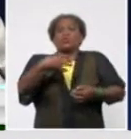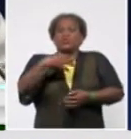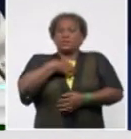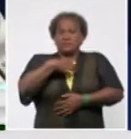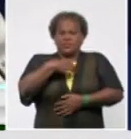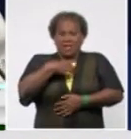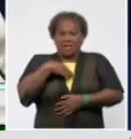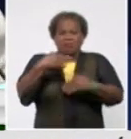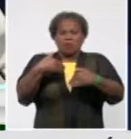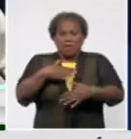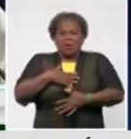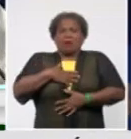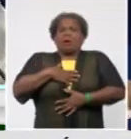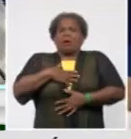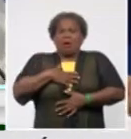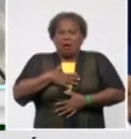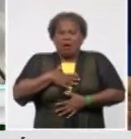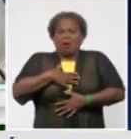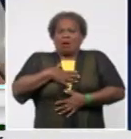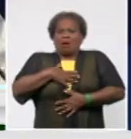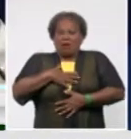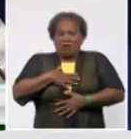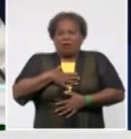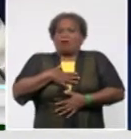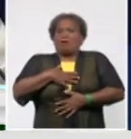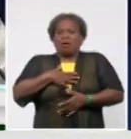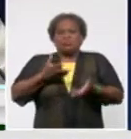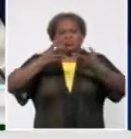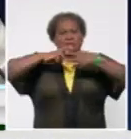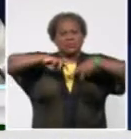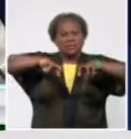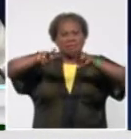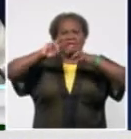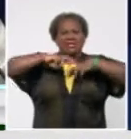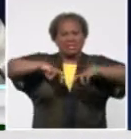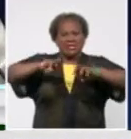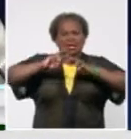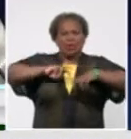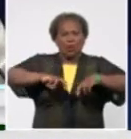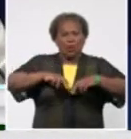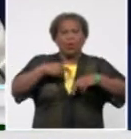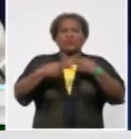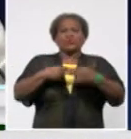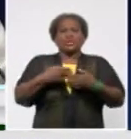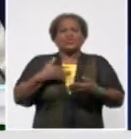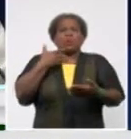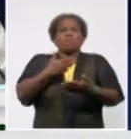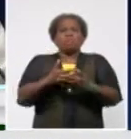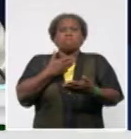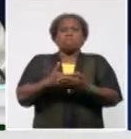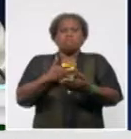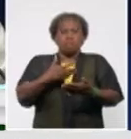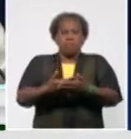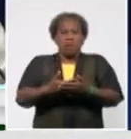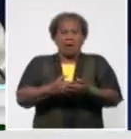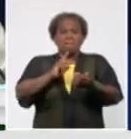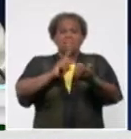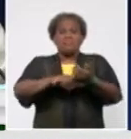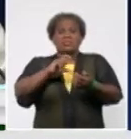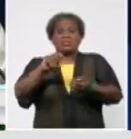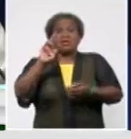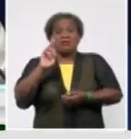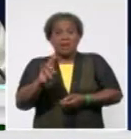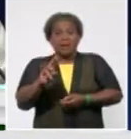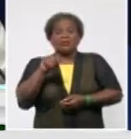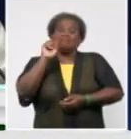a 58-year-old man, also from Ciego de Ávila. He suffered from hypertension, showed